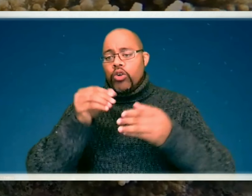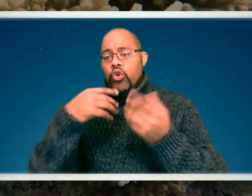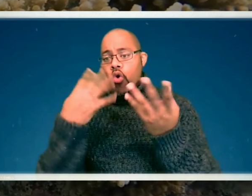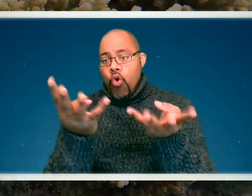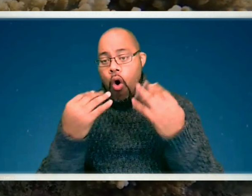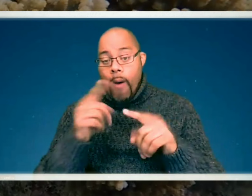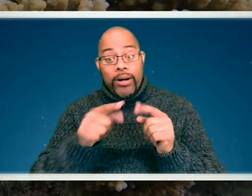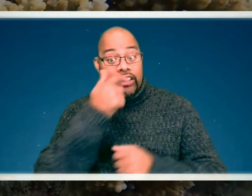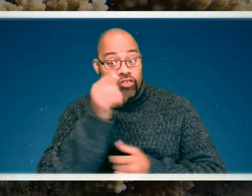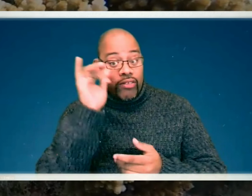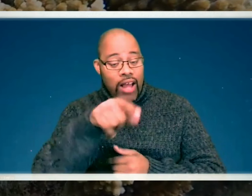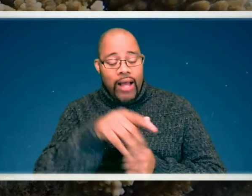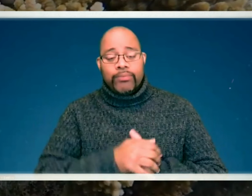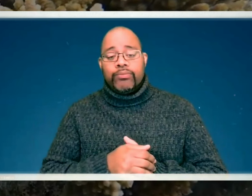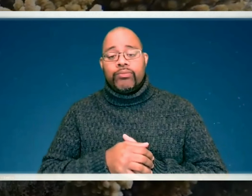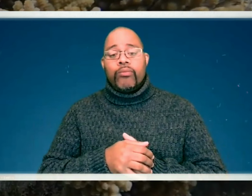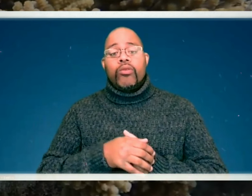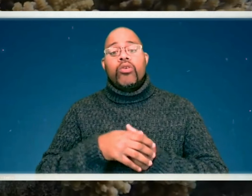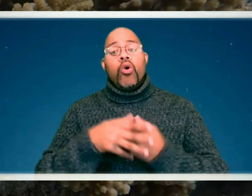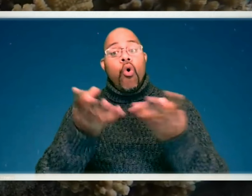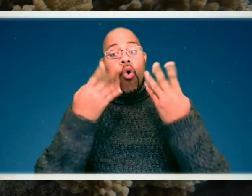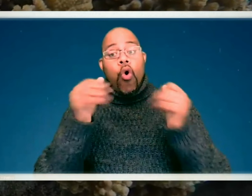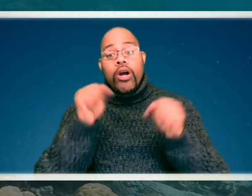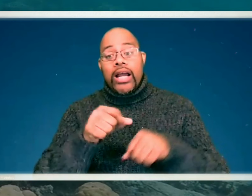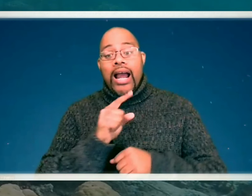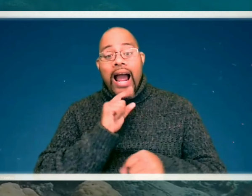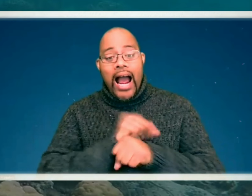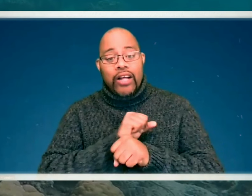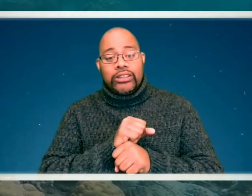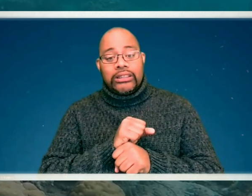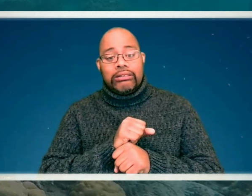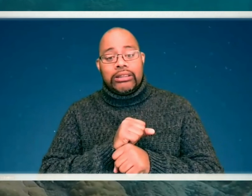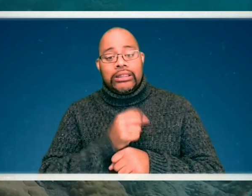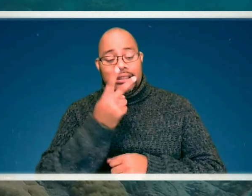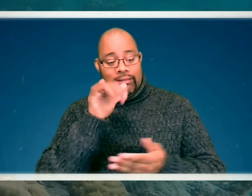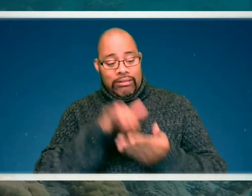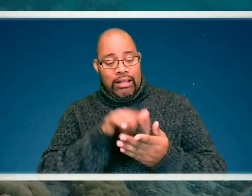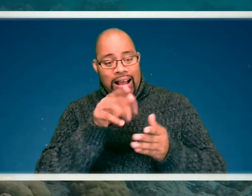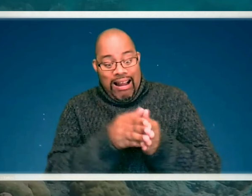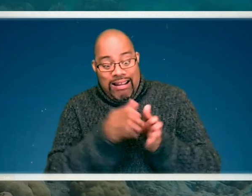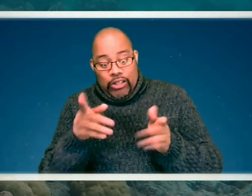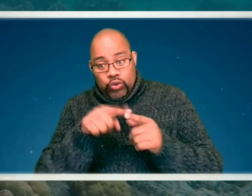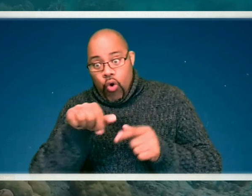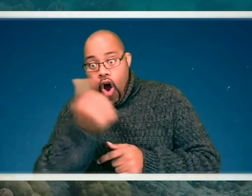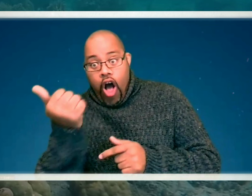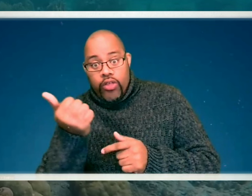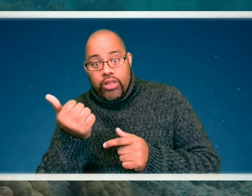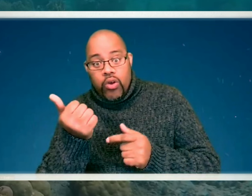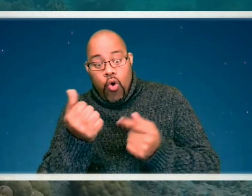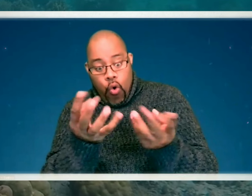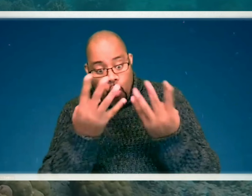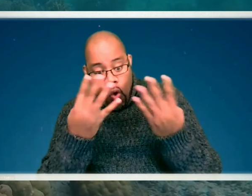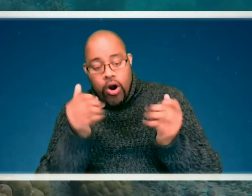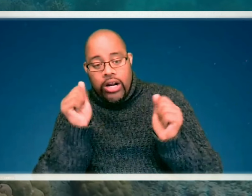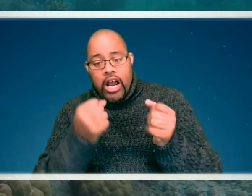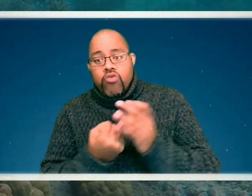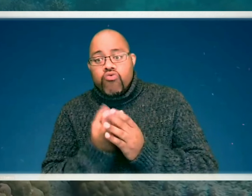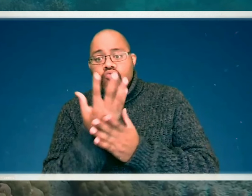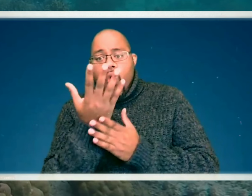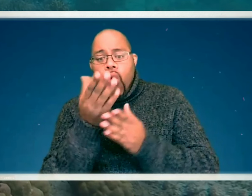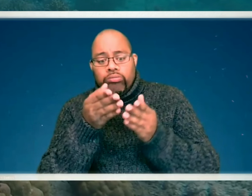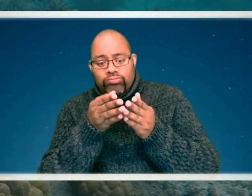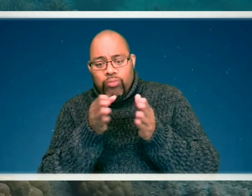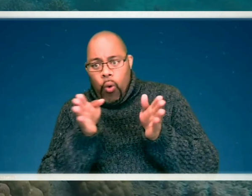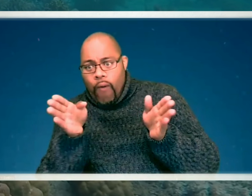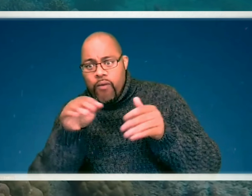that corals can actually recognize that they're next to another coral, and they can grow out of the way of each other. That